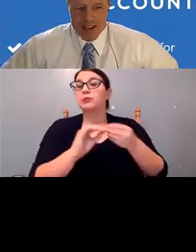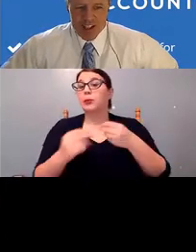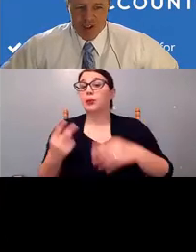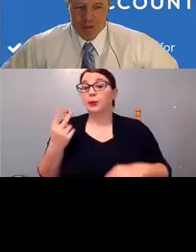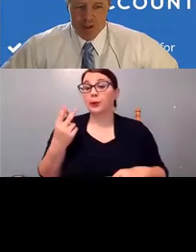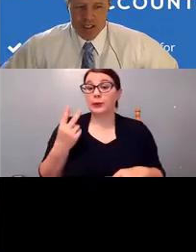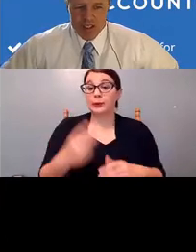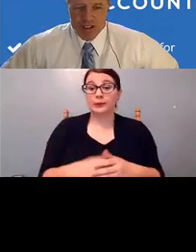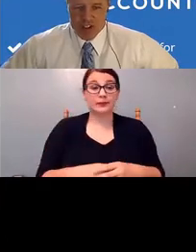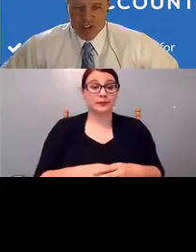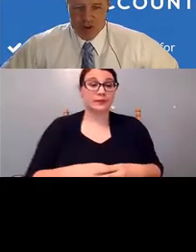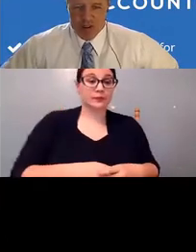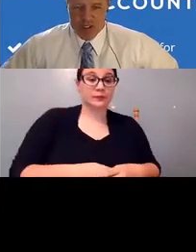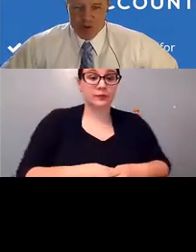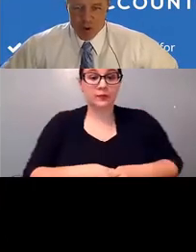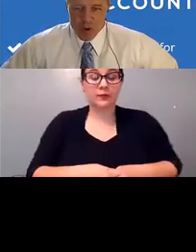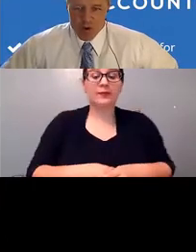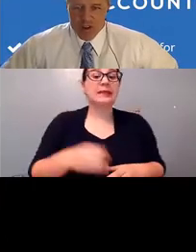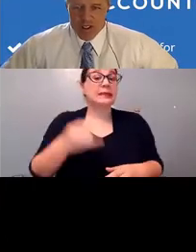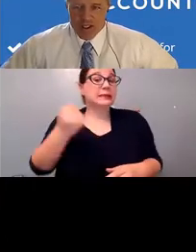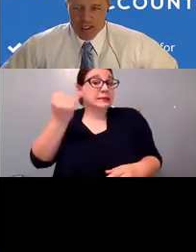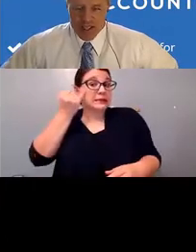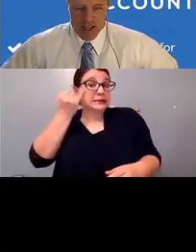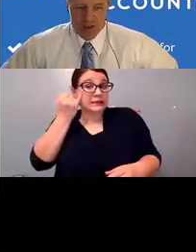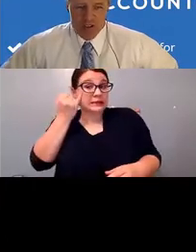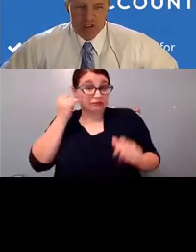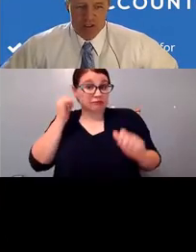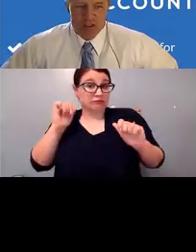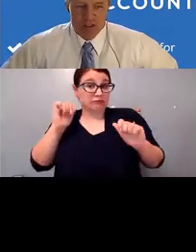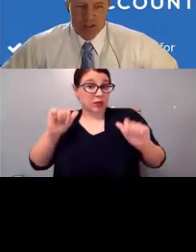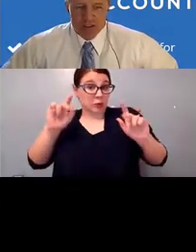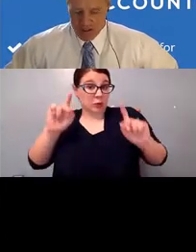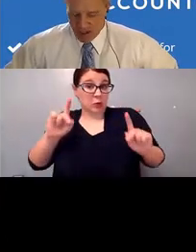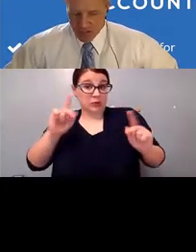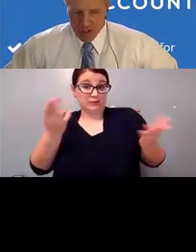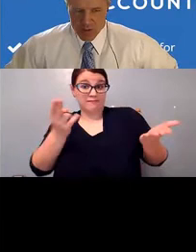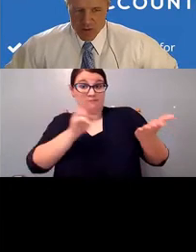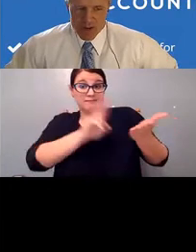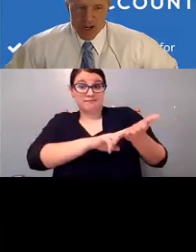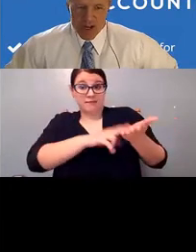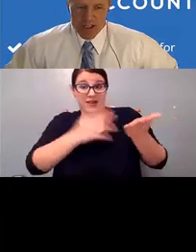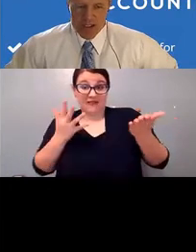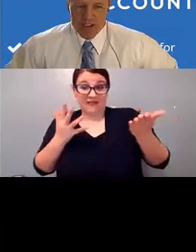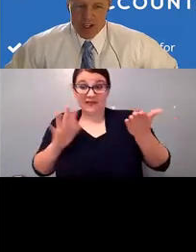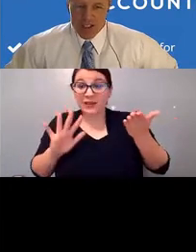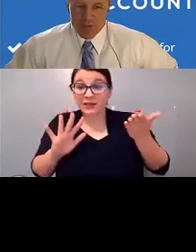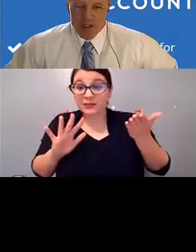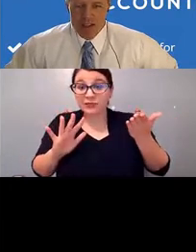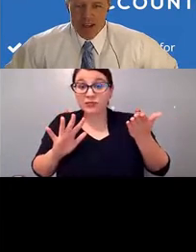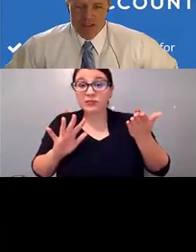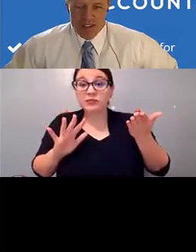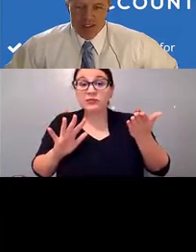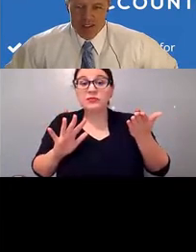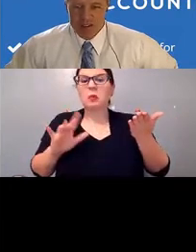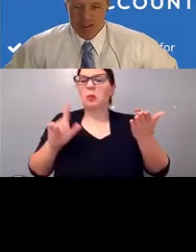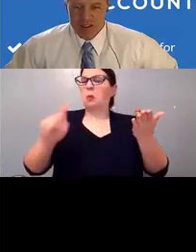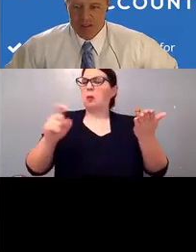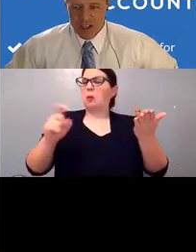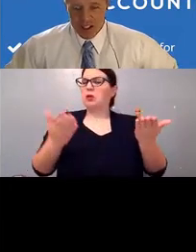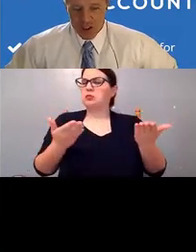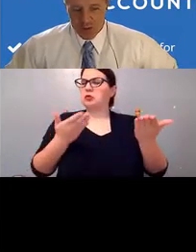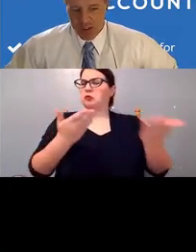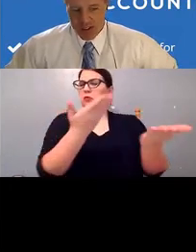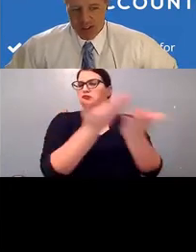When an eligible individual enrolls in an account, they must provide documented evidence